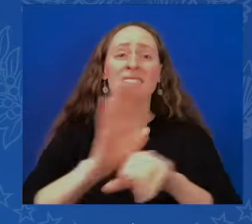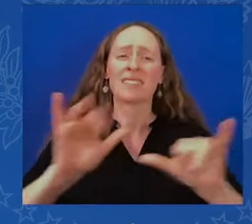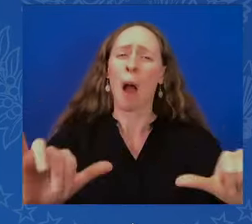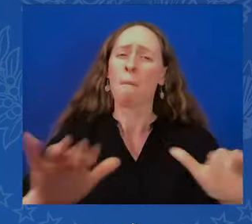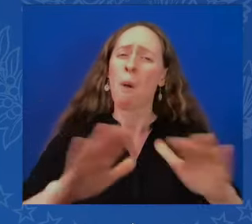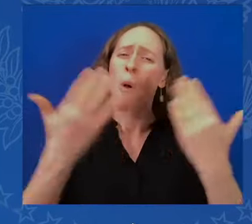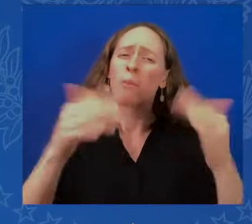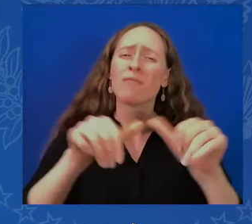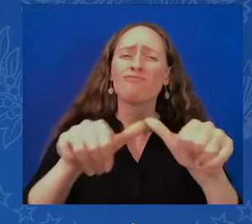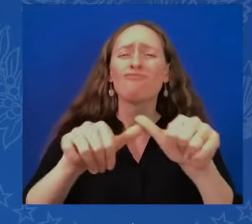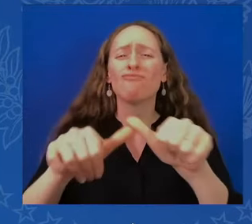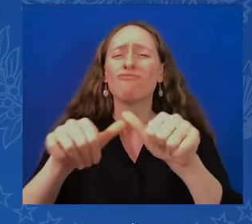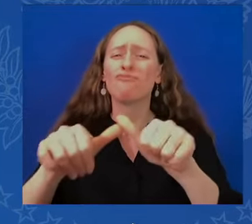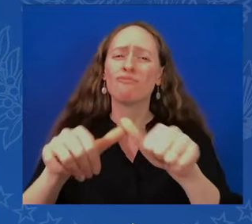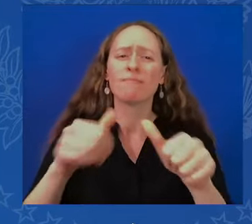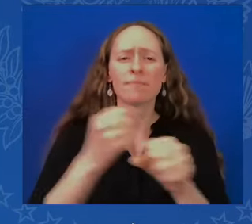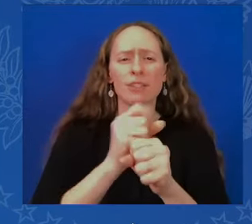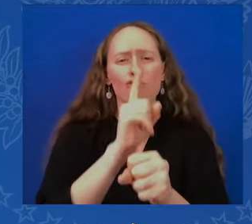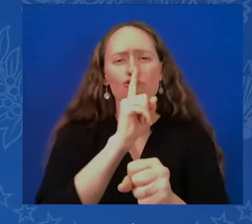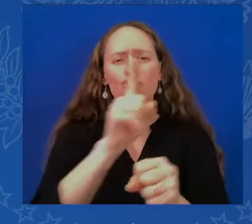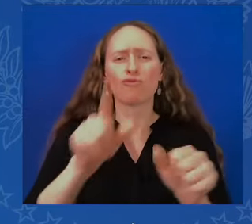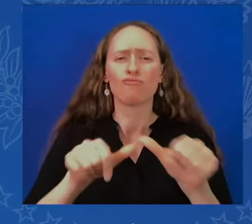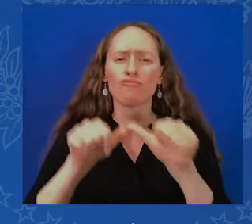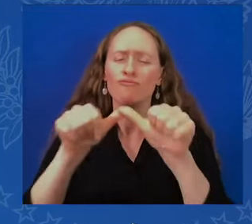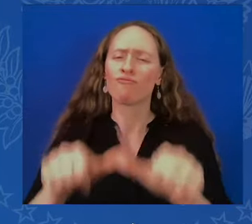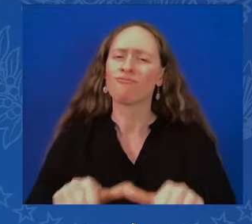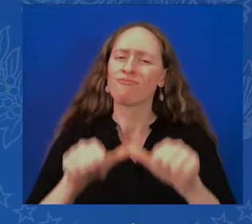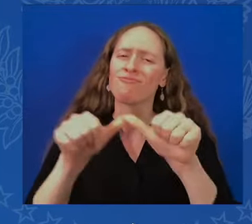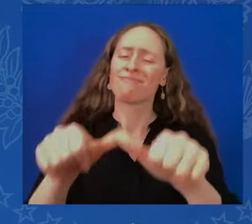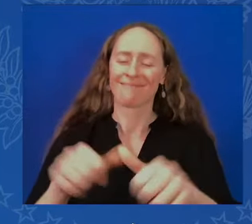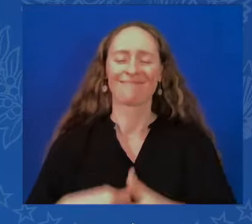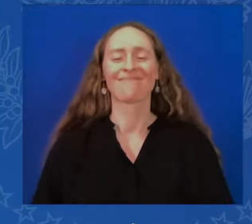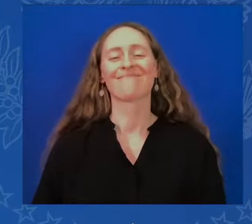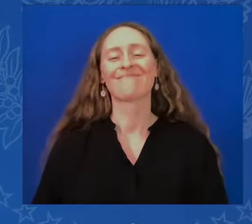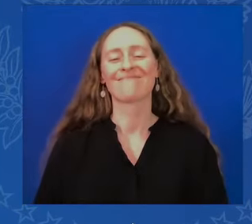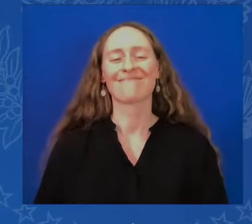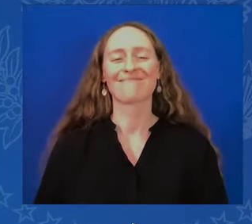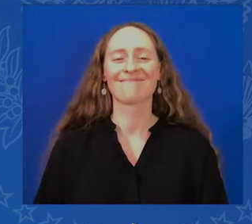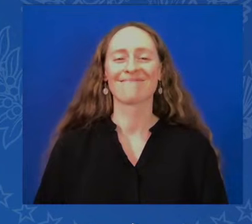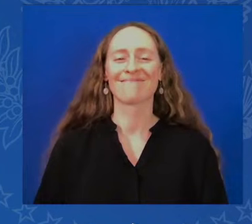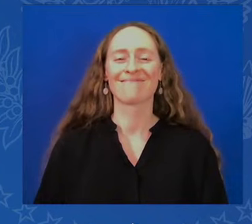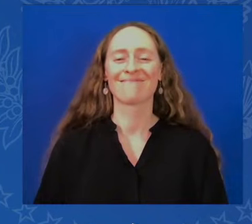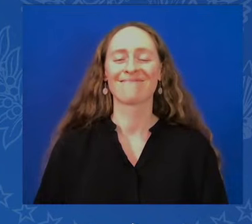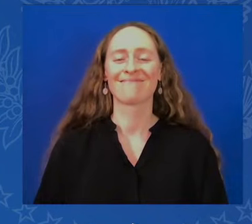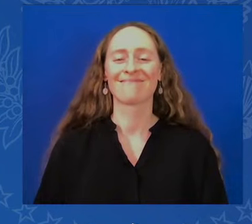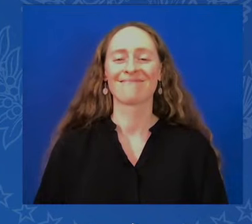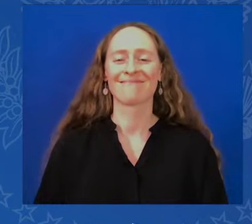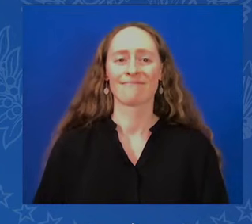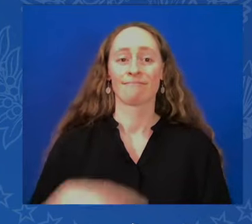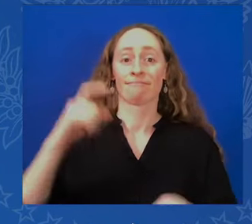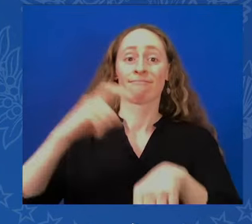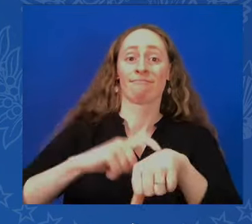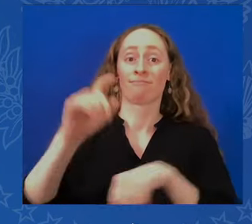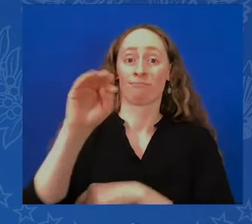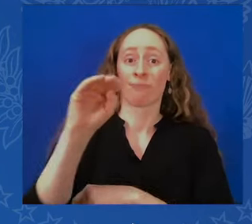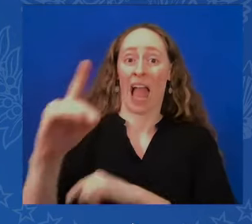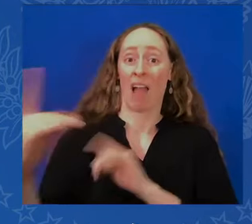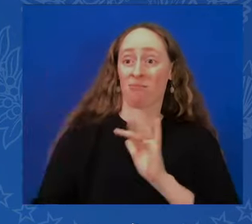As the governor can tell you, within hours of the Maryland request, we approved $60 million in emergency federal funding.